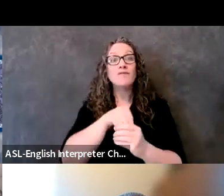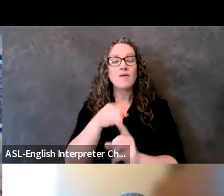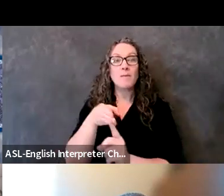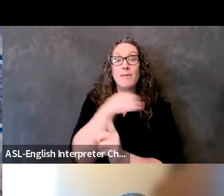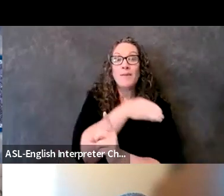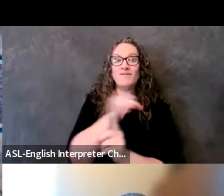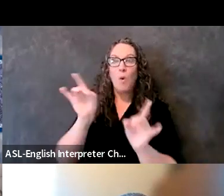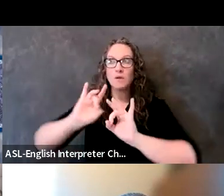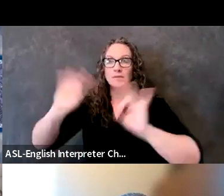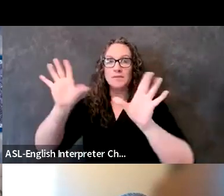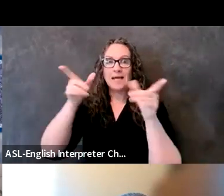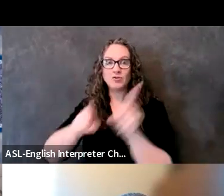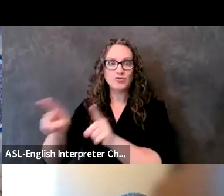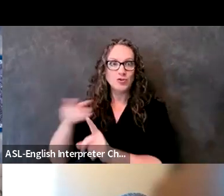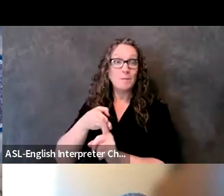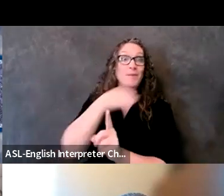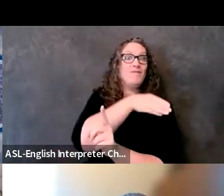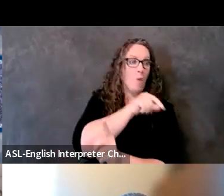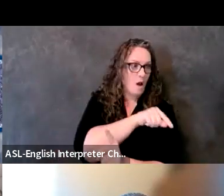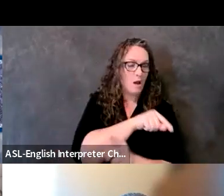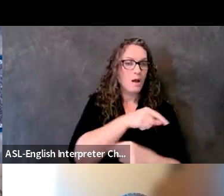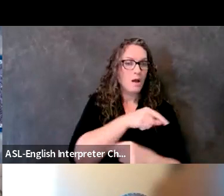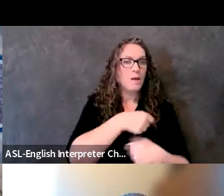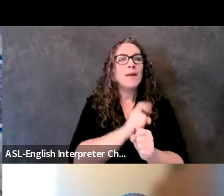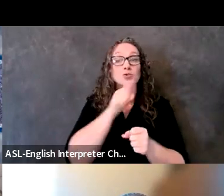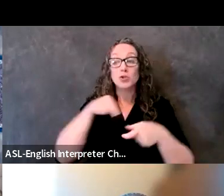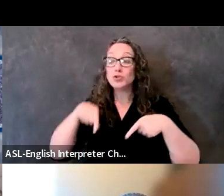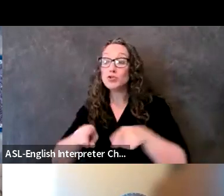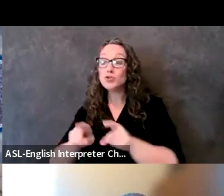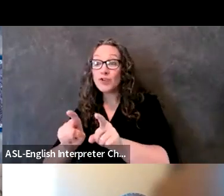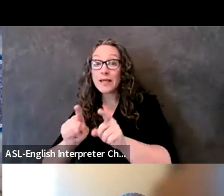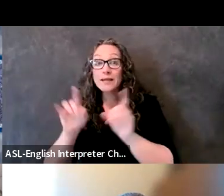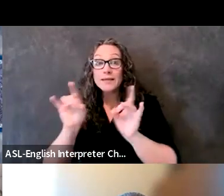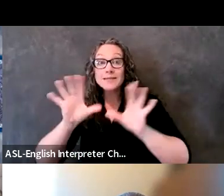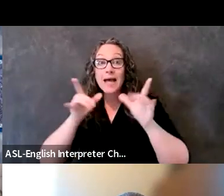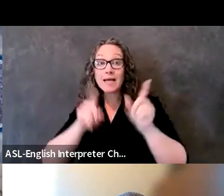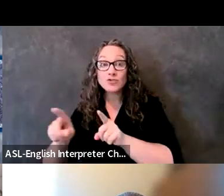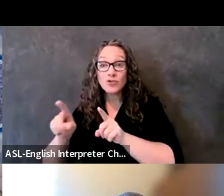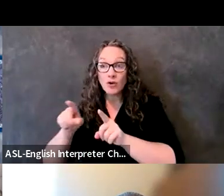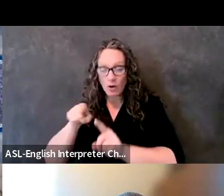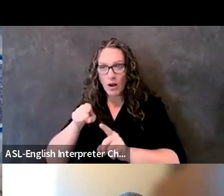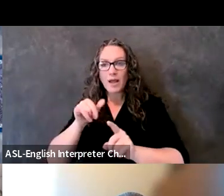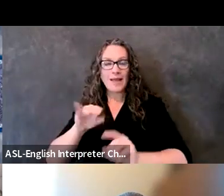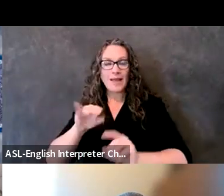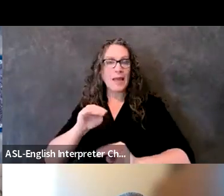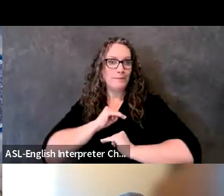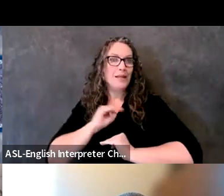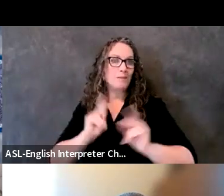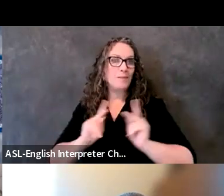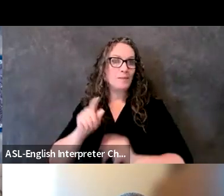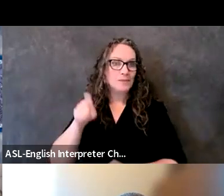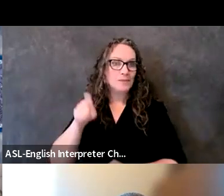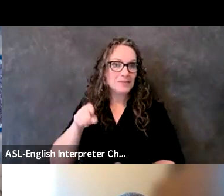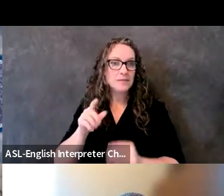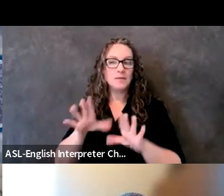to ensure that during the disaster, we're able to meet people where they need and provide what they need and